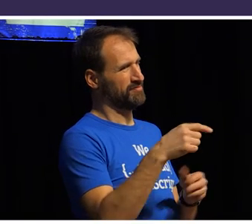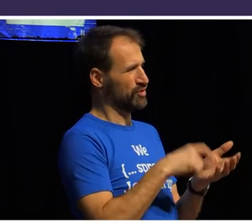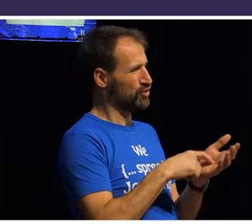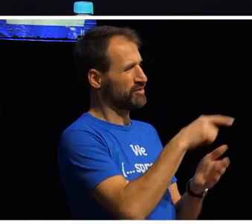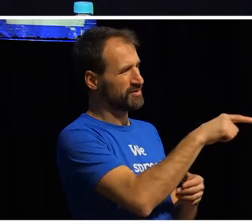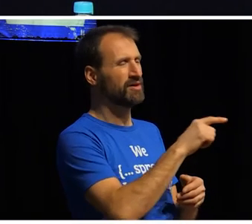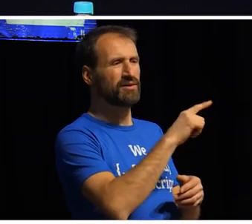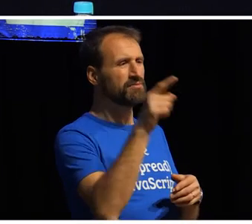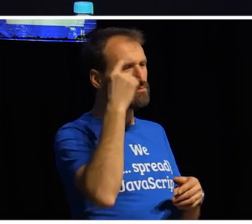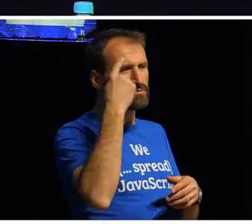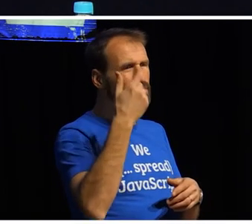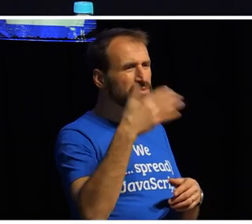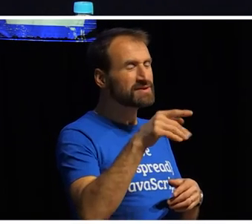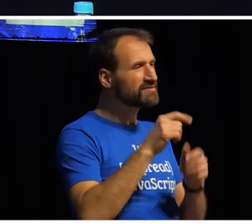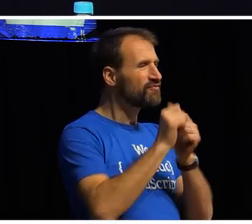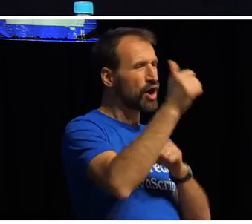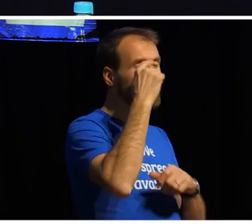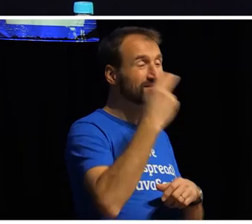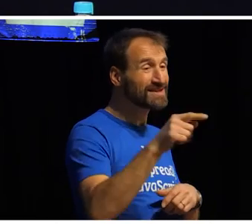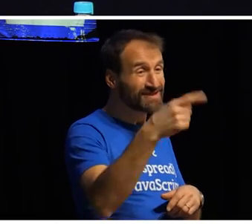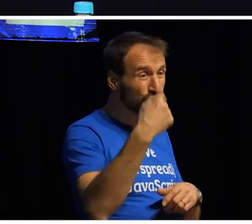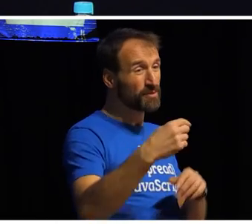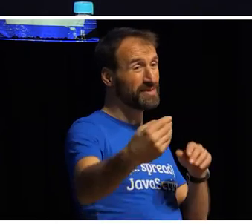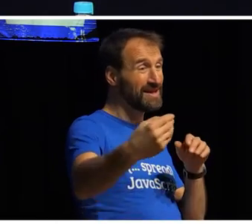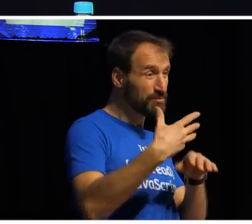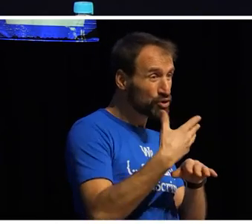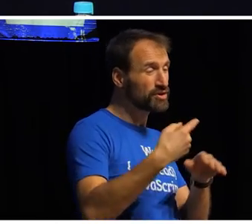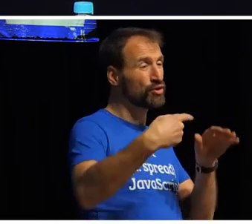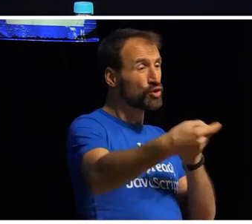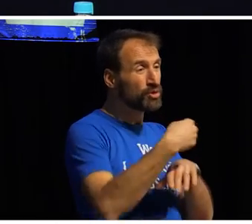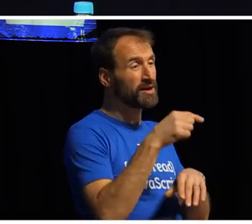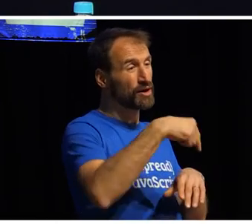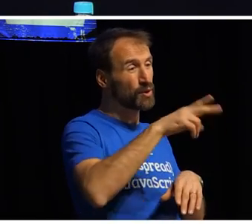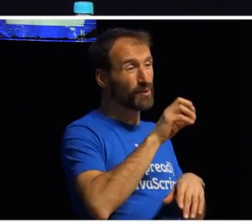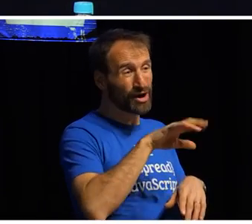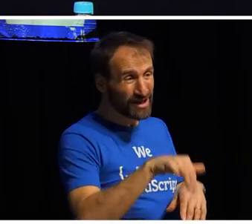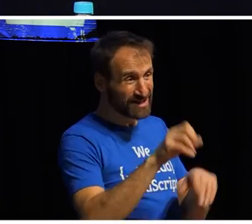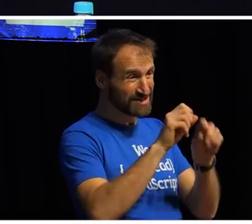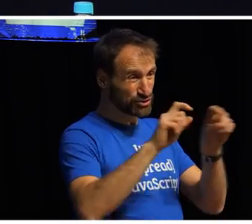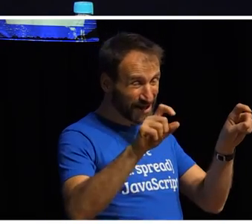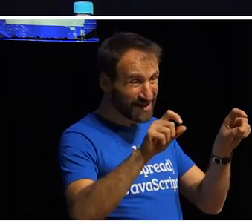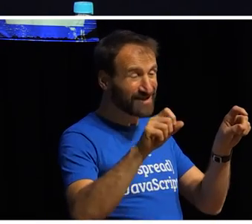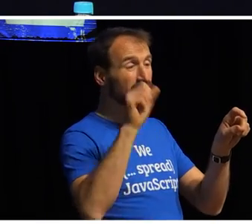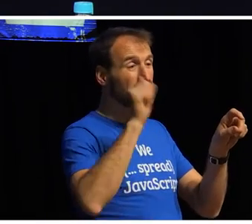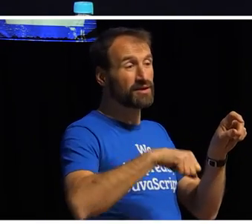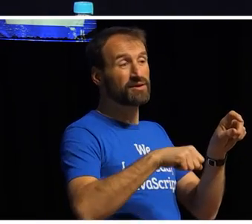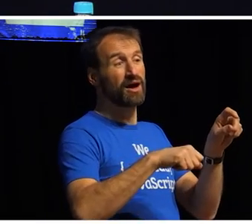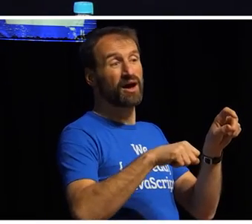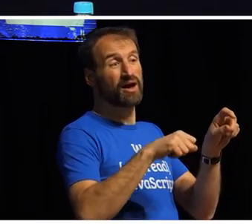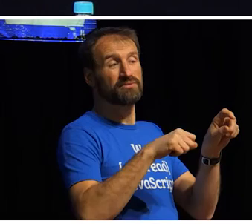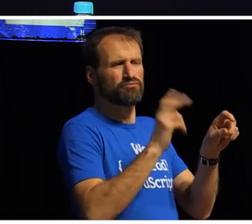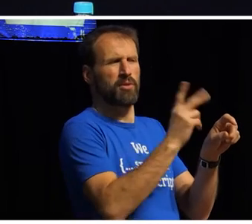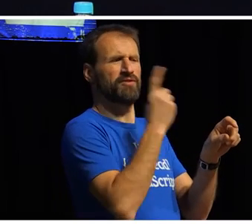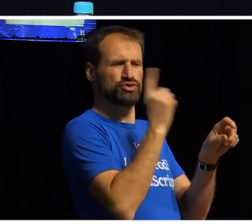nobody anticipated that an input that came through the query string could be anything but a string but with Q s it can be